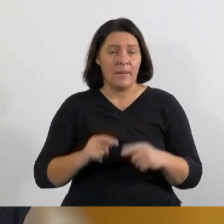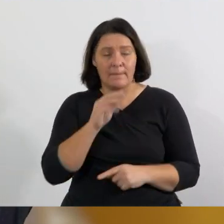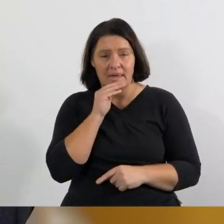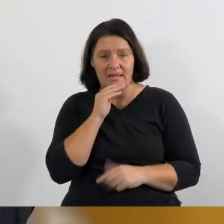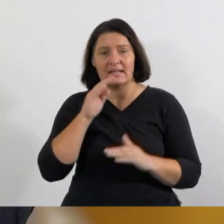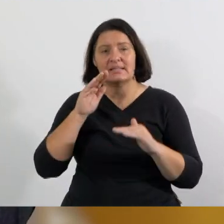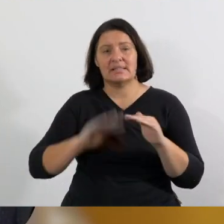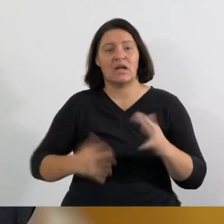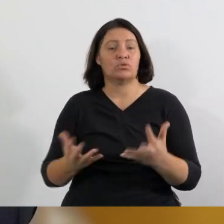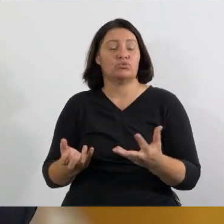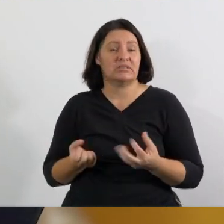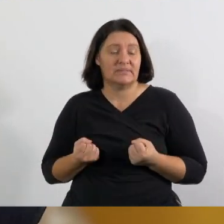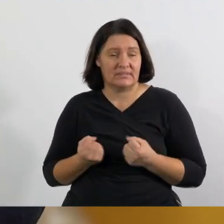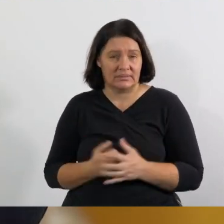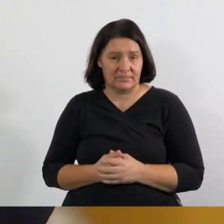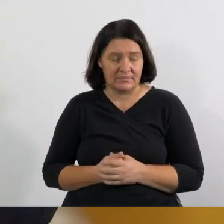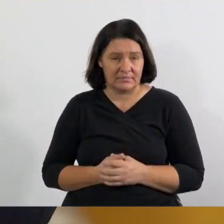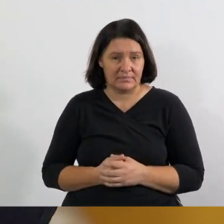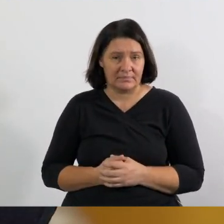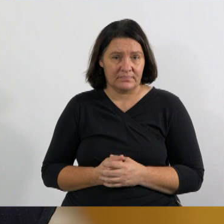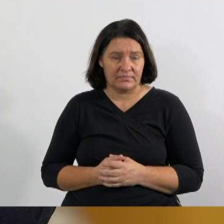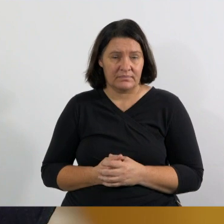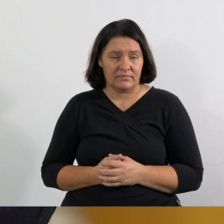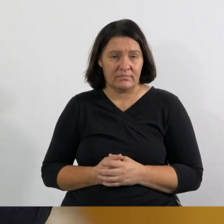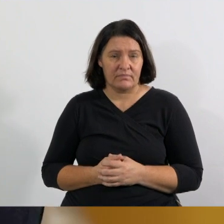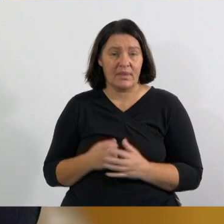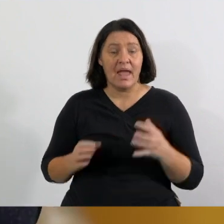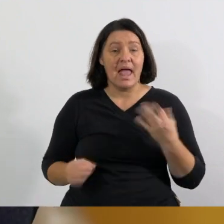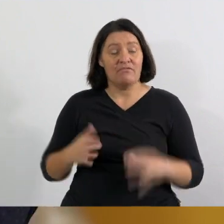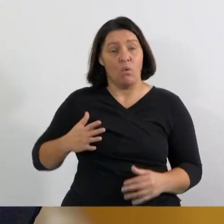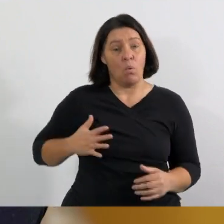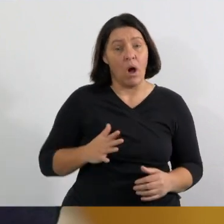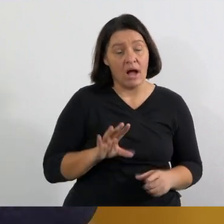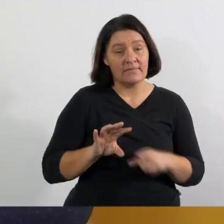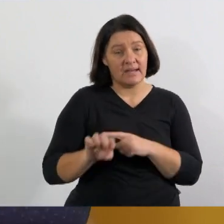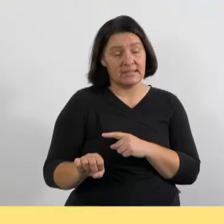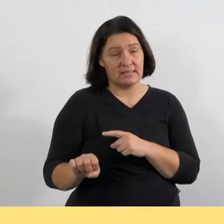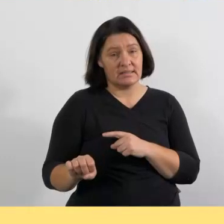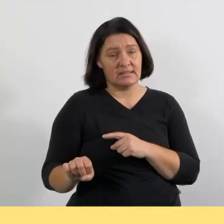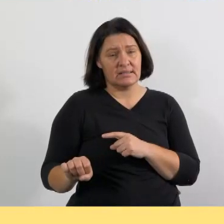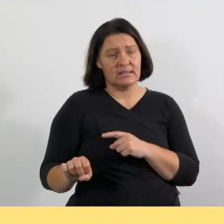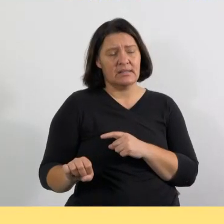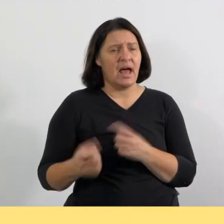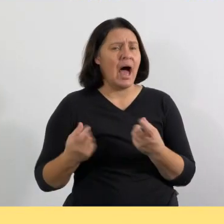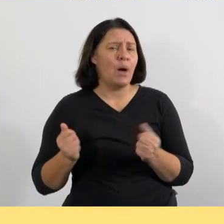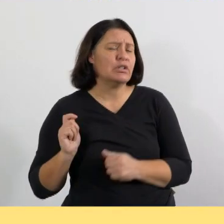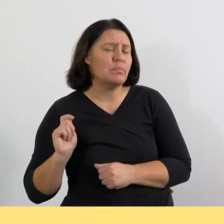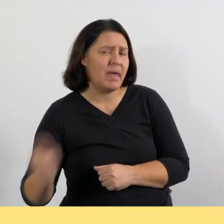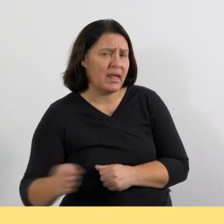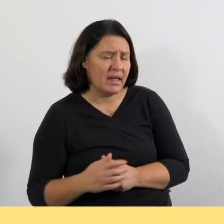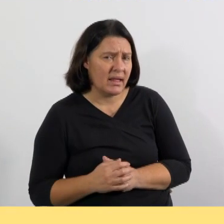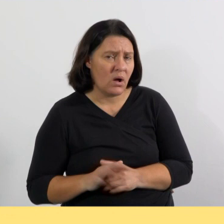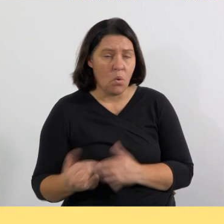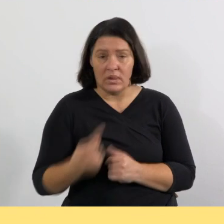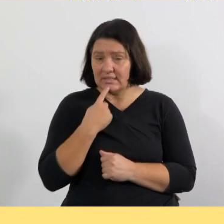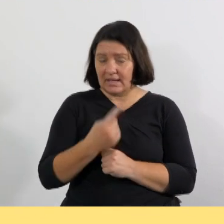which we call discount received. If we want to find how much was